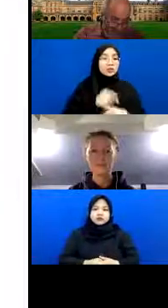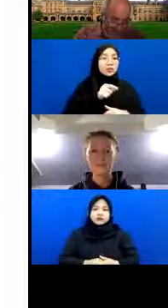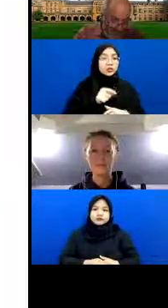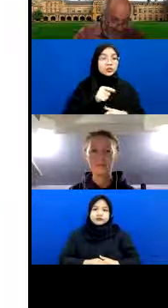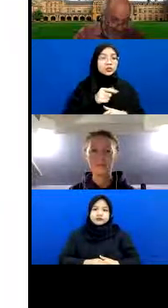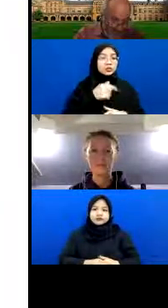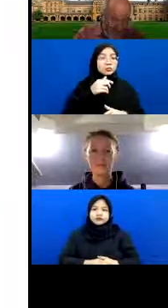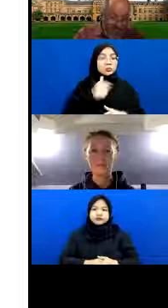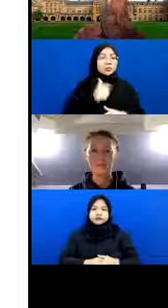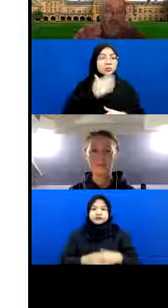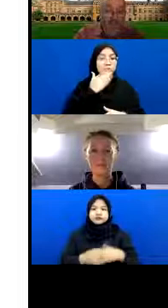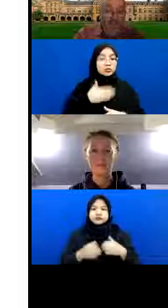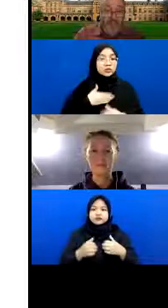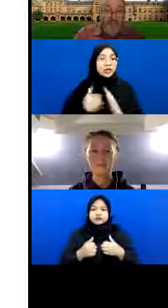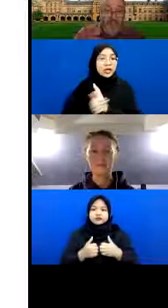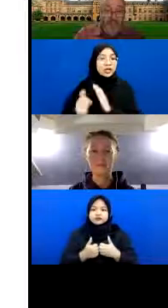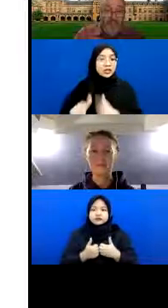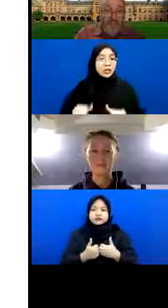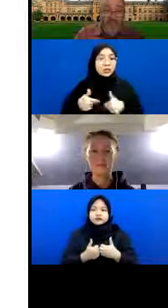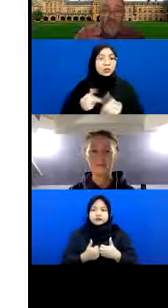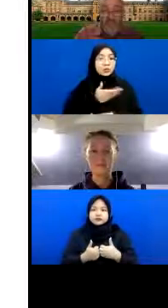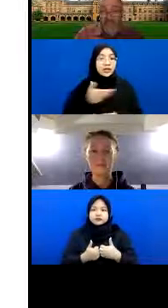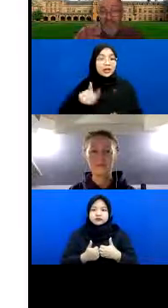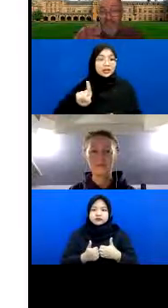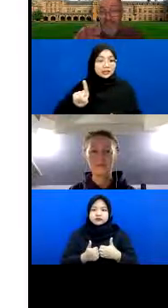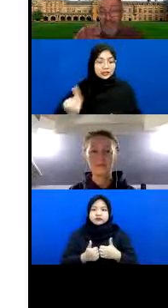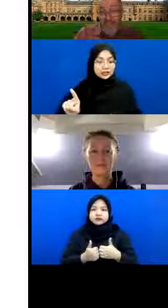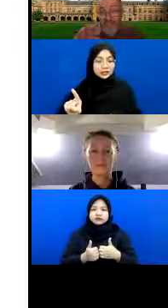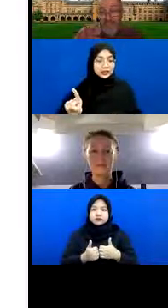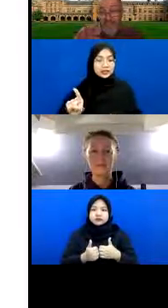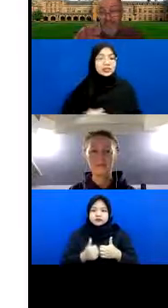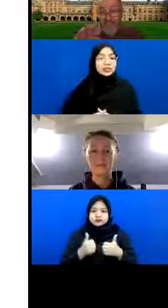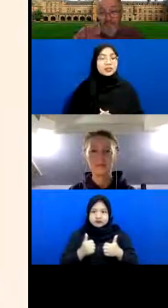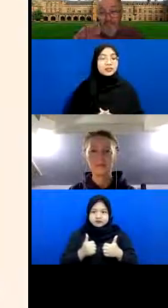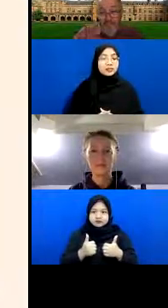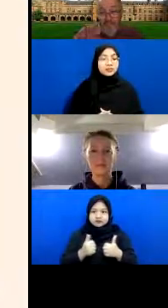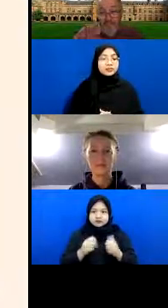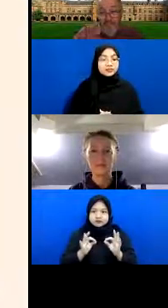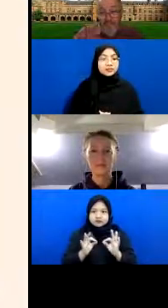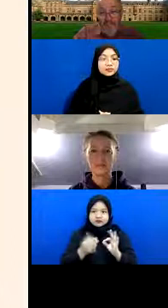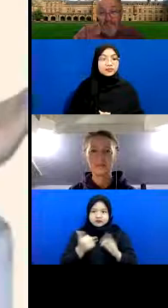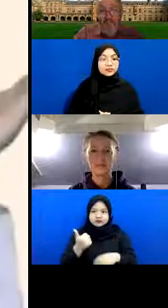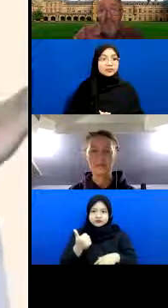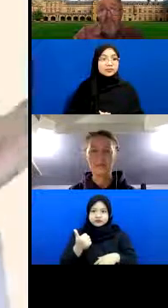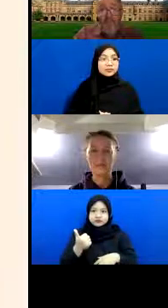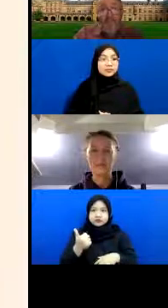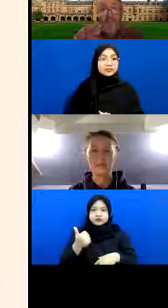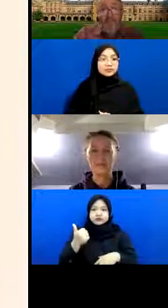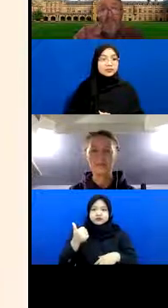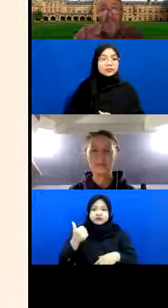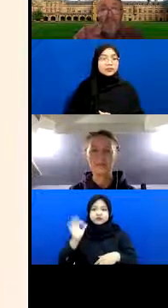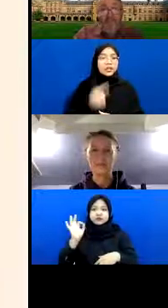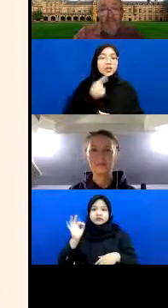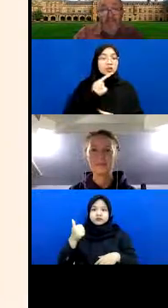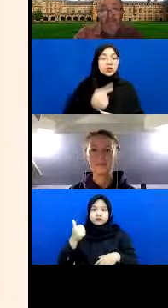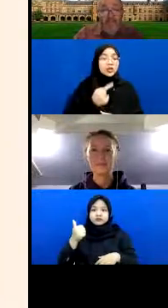theory recognizes people with disabilities as experts in their own lives. Next part, methodology.